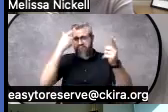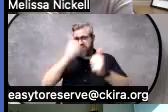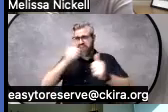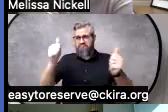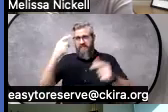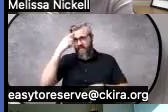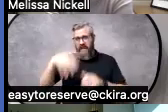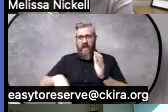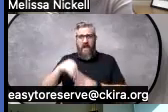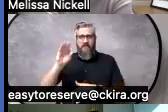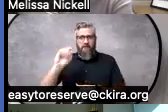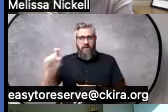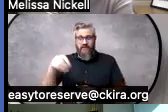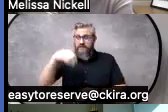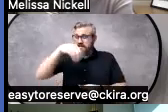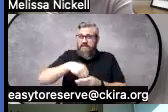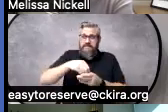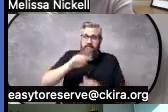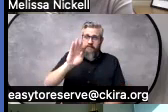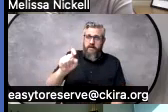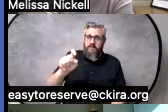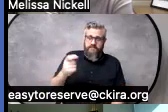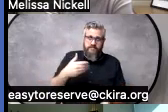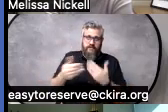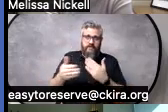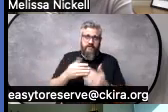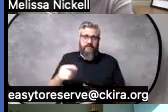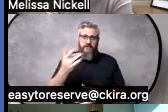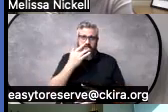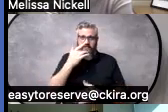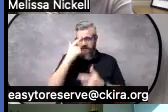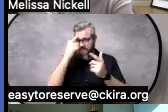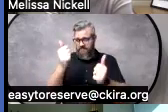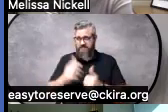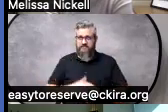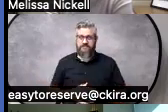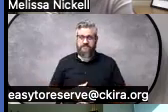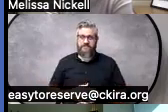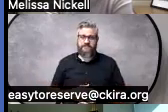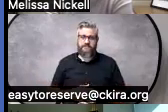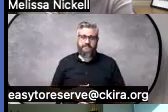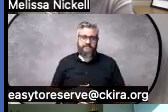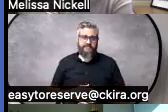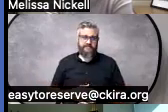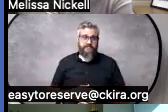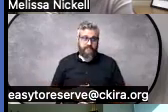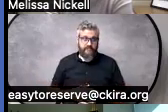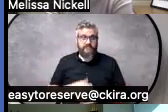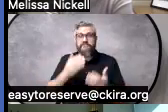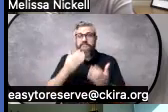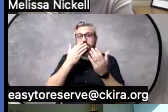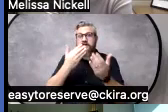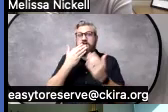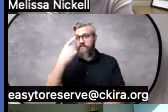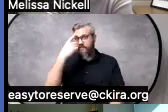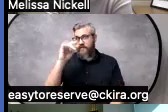box or as inside of the box as you would like to. And thank you for that